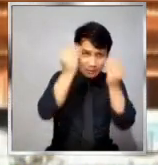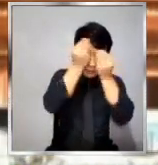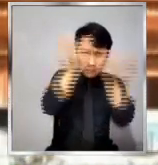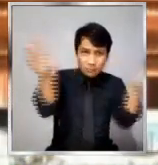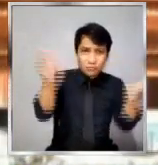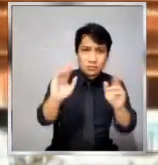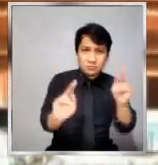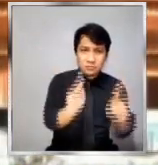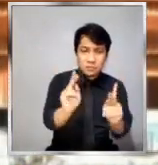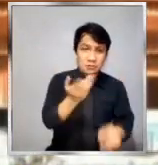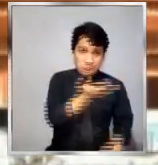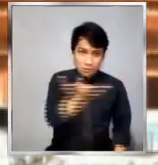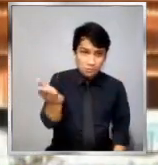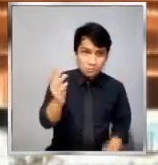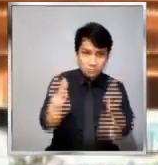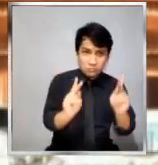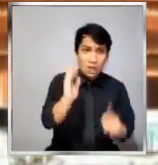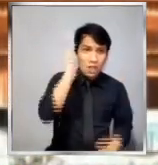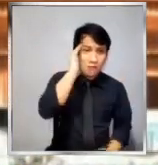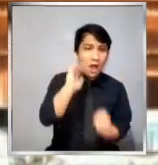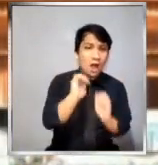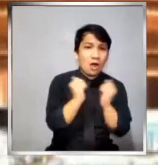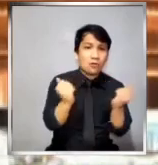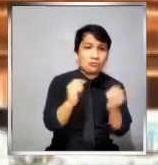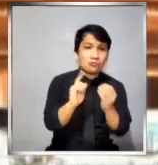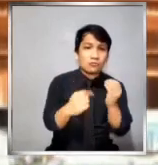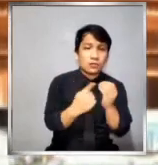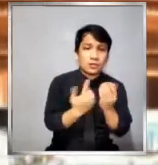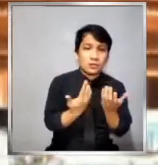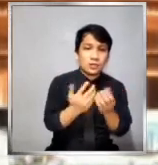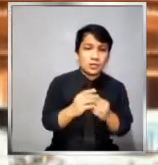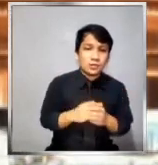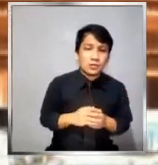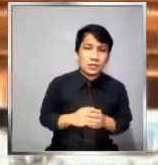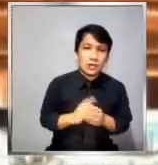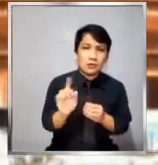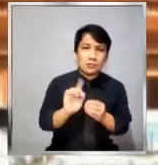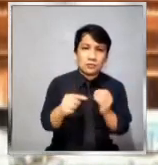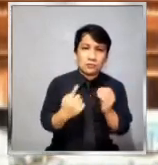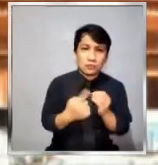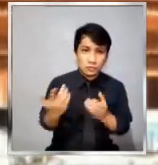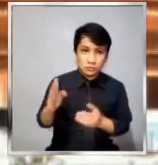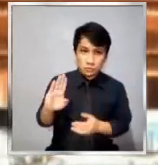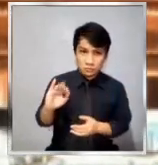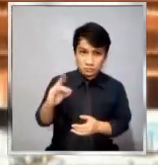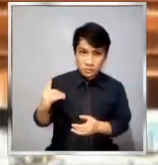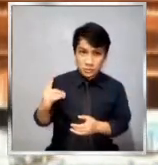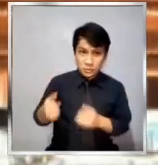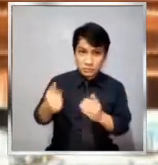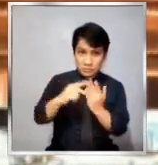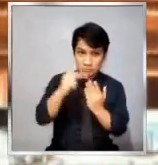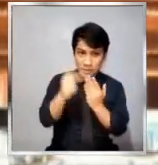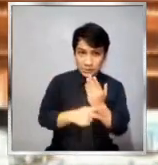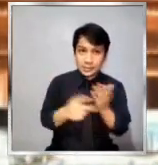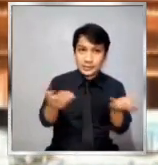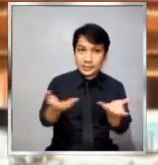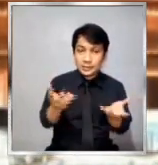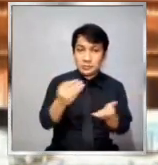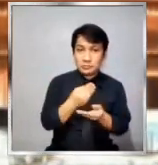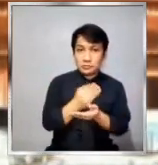kung magkano ang mga binibid na projects at saan,